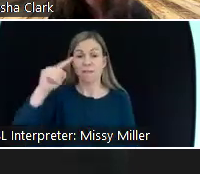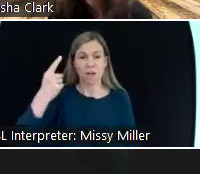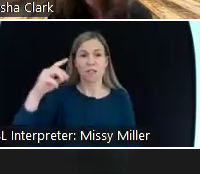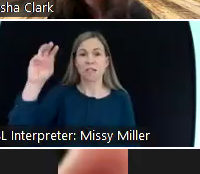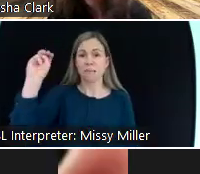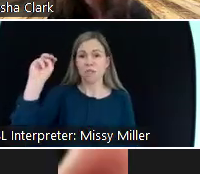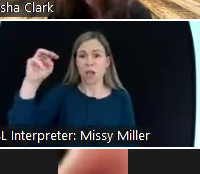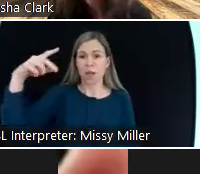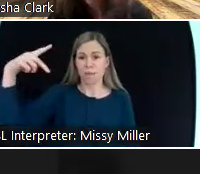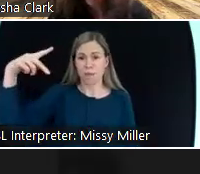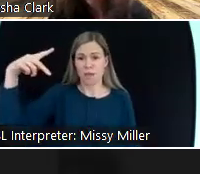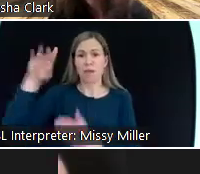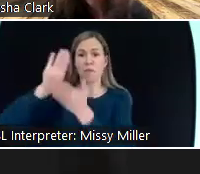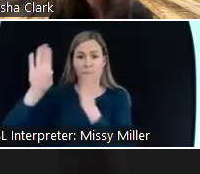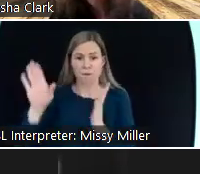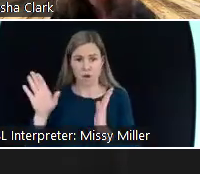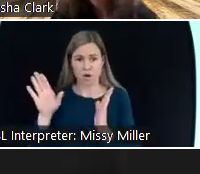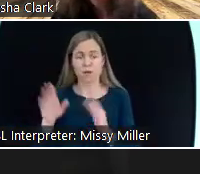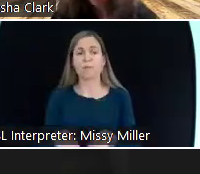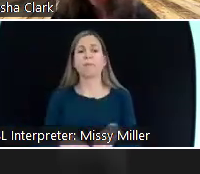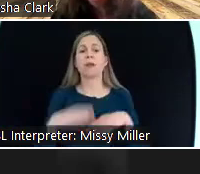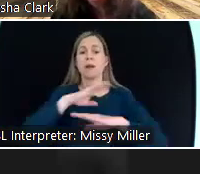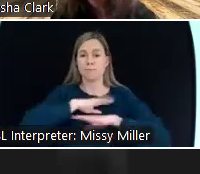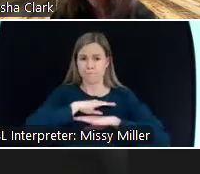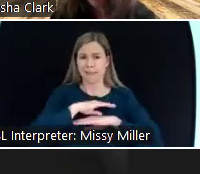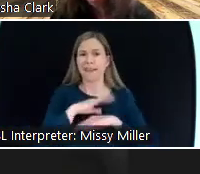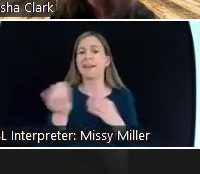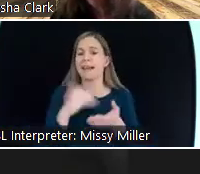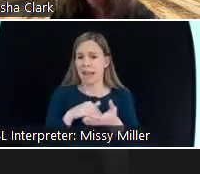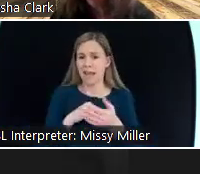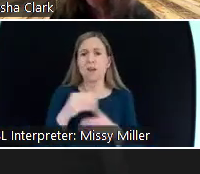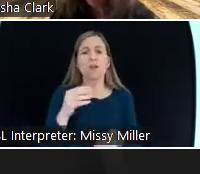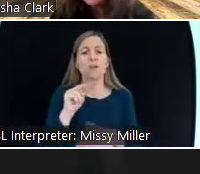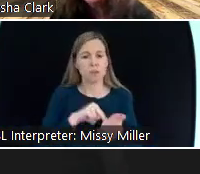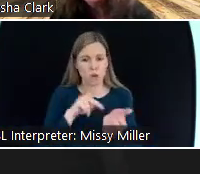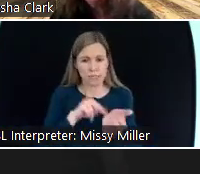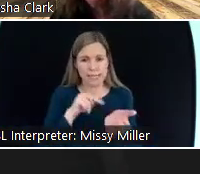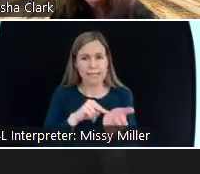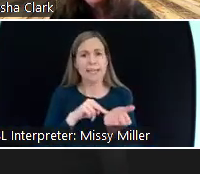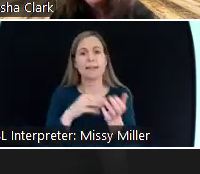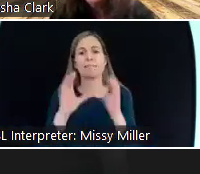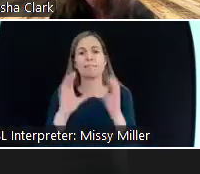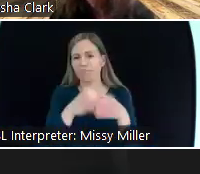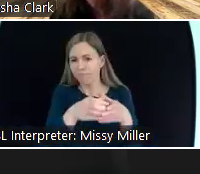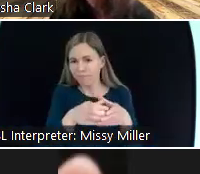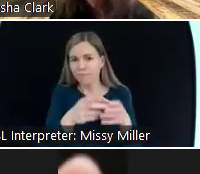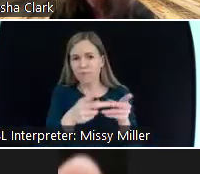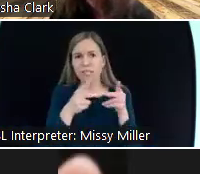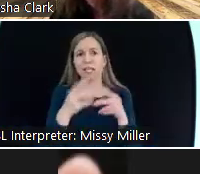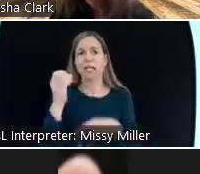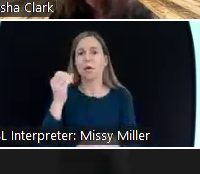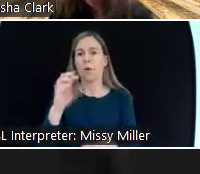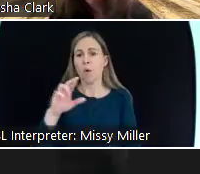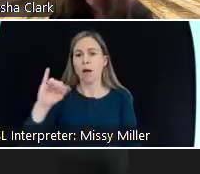waiver. So in this waiver, you either have to meet nursing facility or the ICF level of care. And then